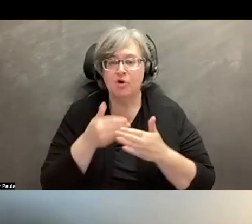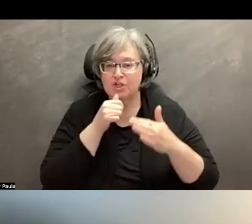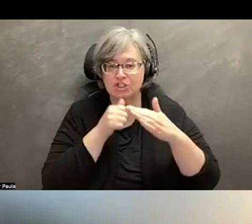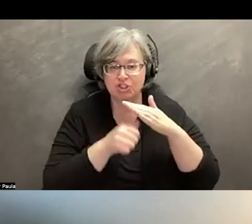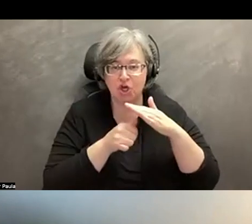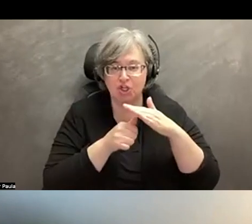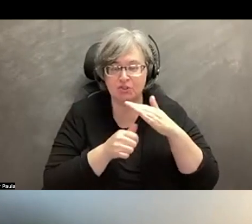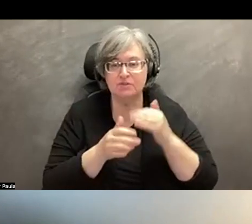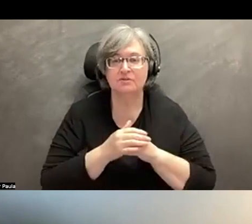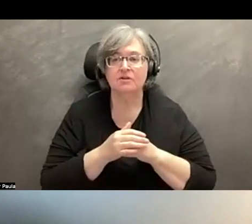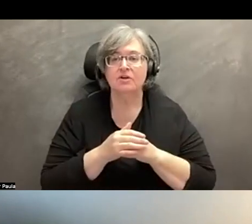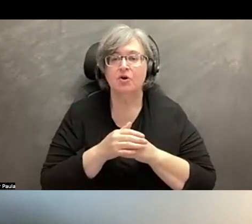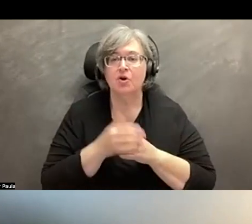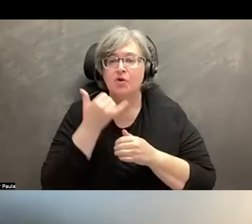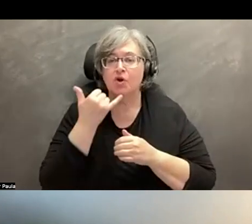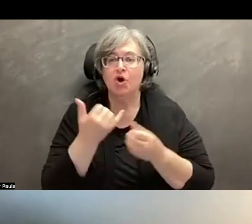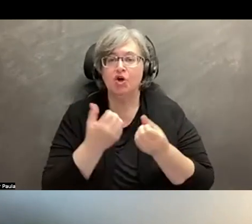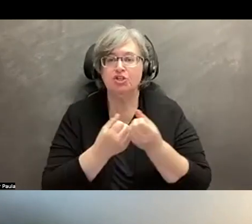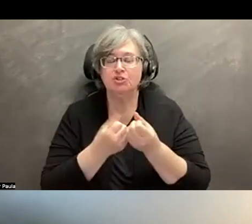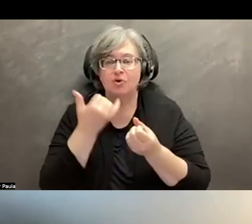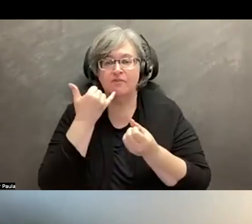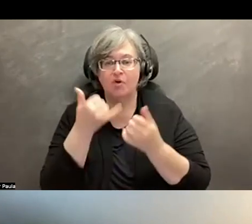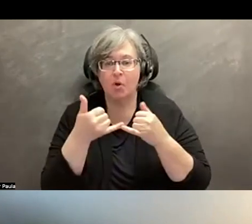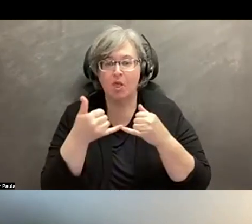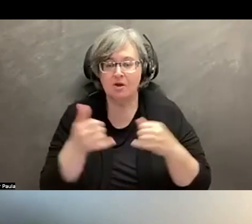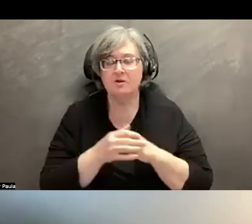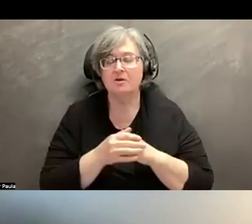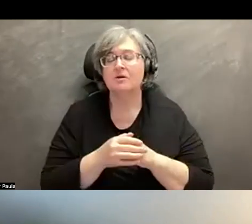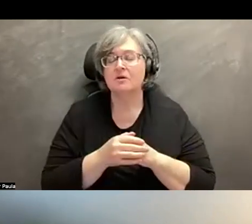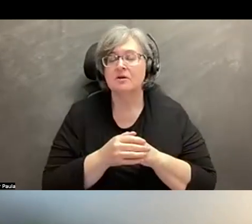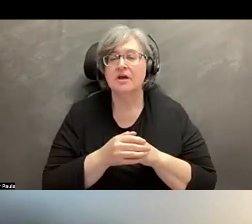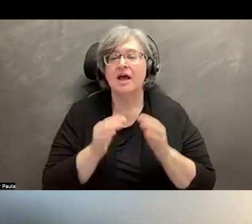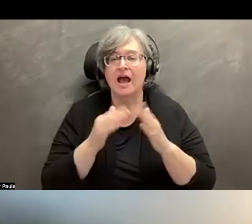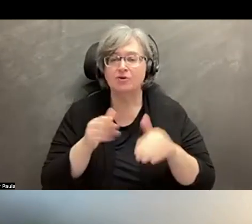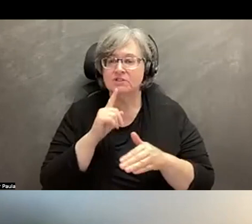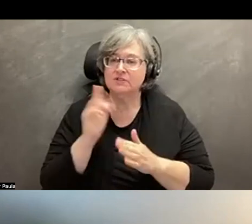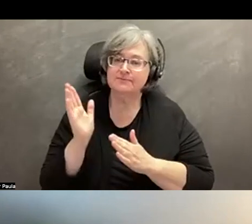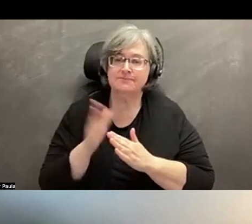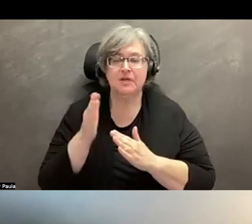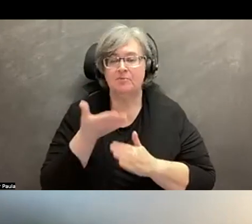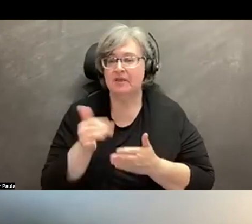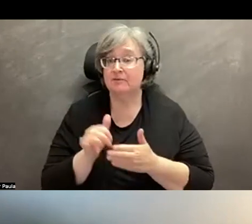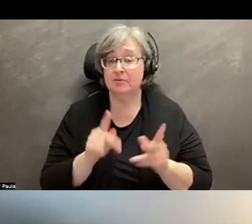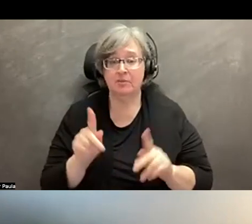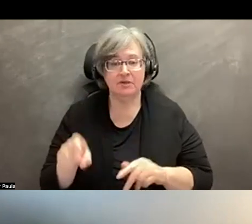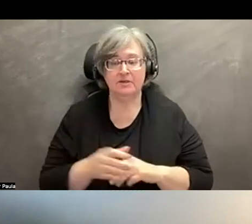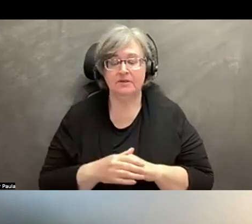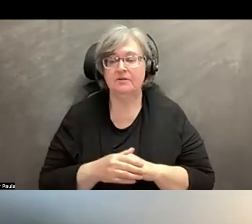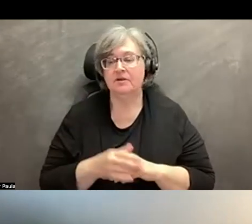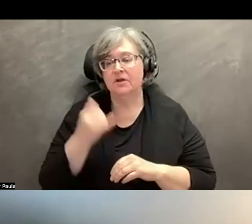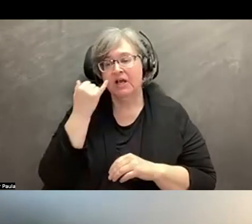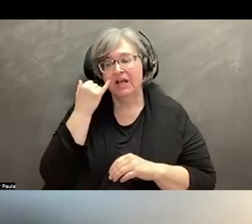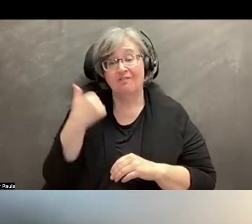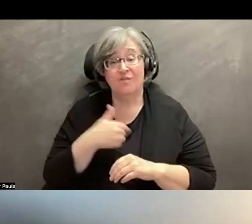a support line. Literally, housing is the #1 thing that people need. So if we're not in